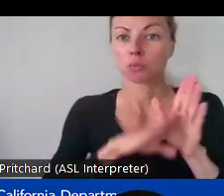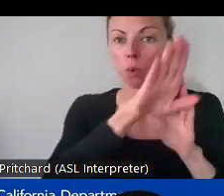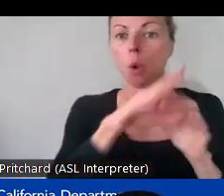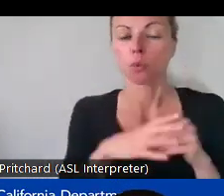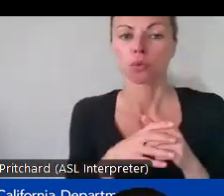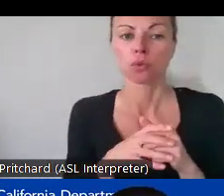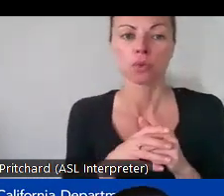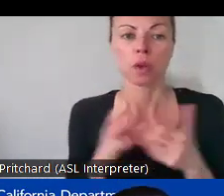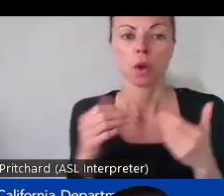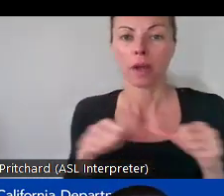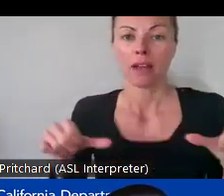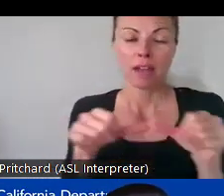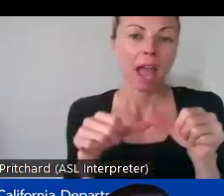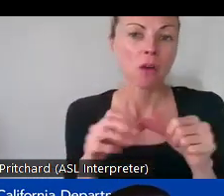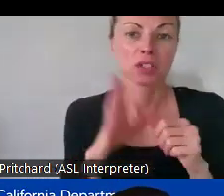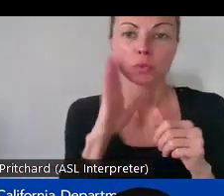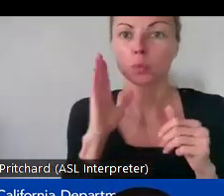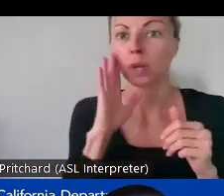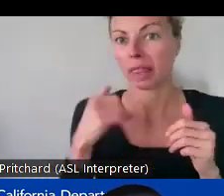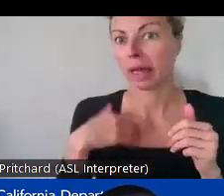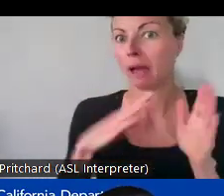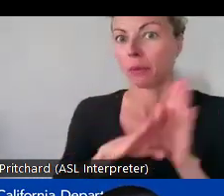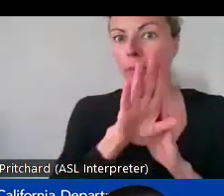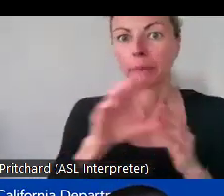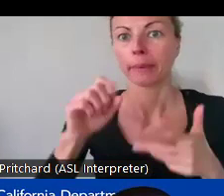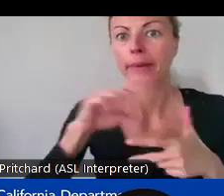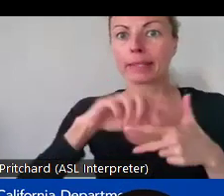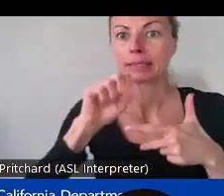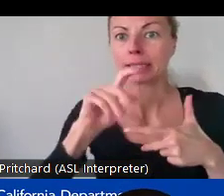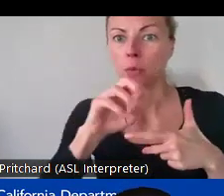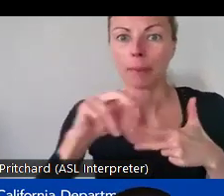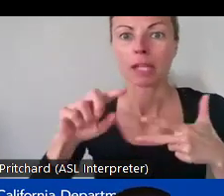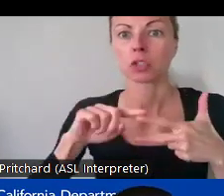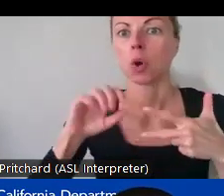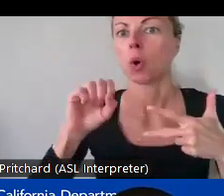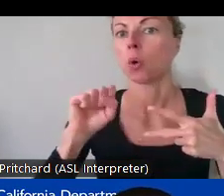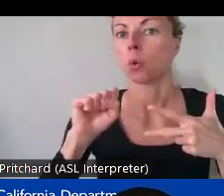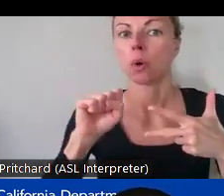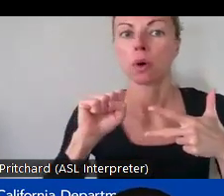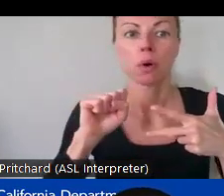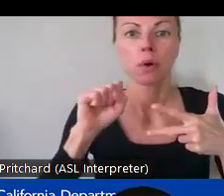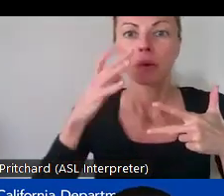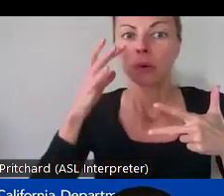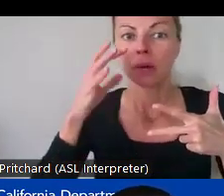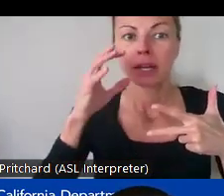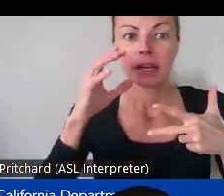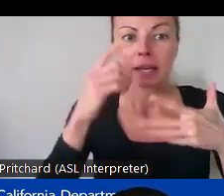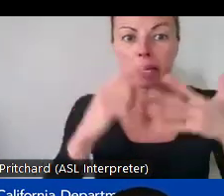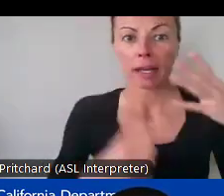throughout the state where there is going to be significant growth. Sacramento, the San Joaquin Valley, Southern California. But there's also areas that are projected